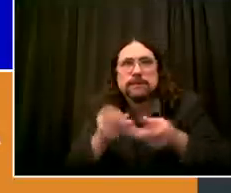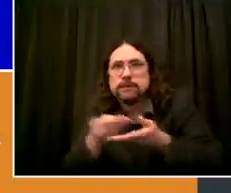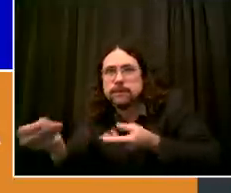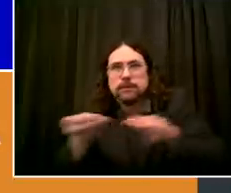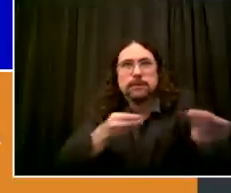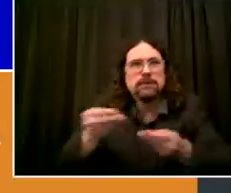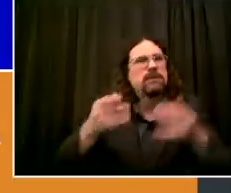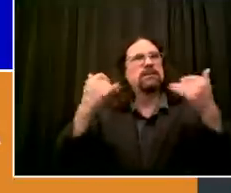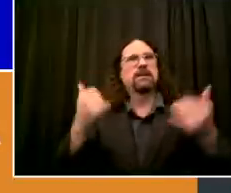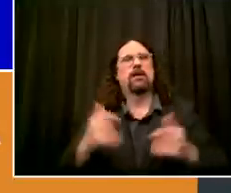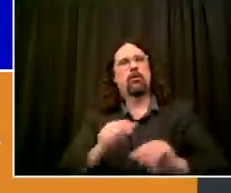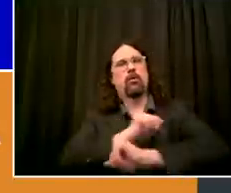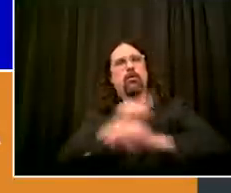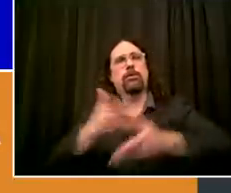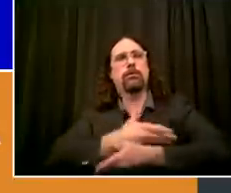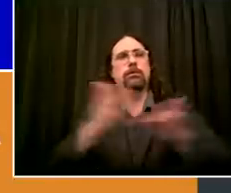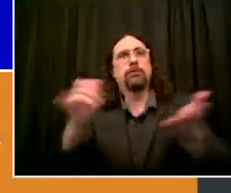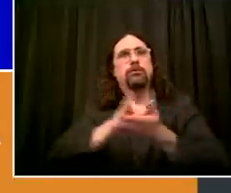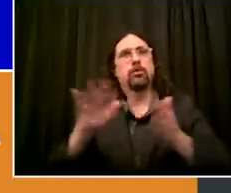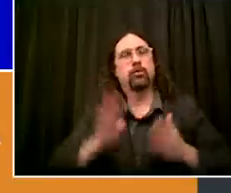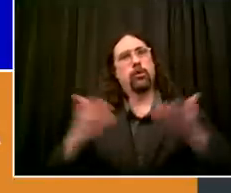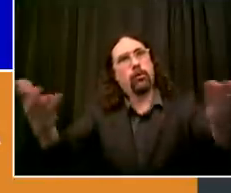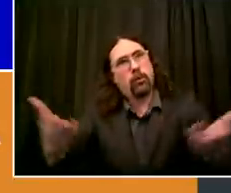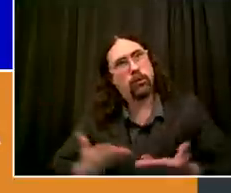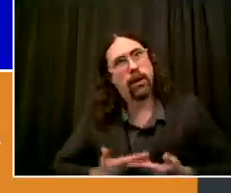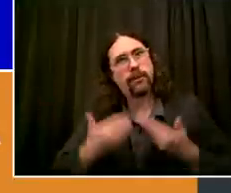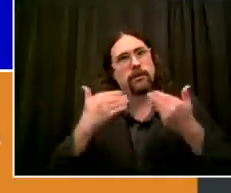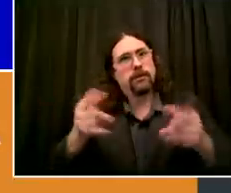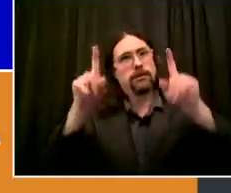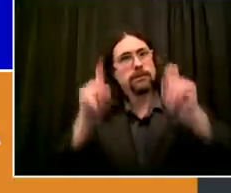free. To find out where, you can go to